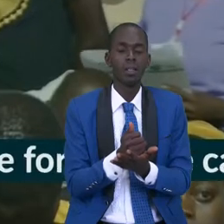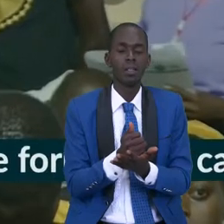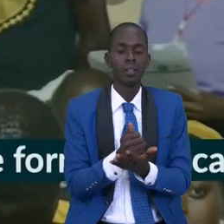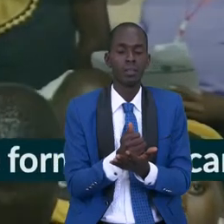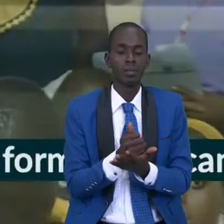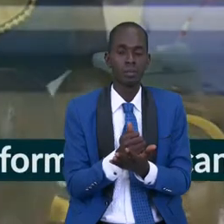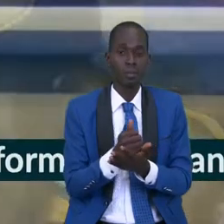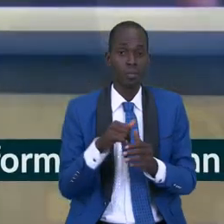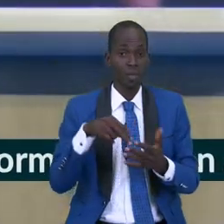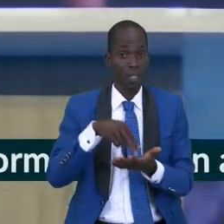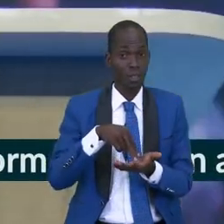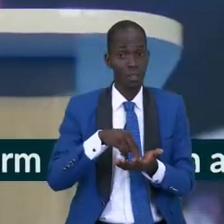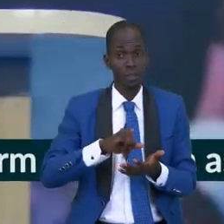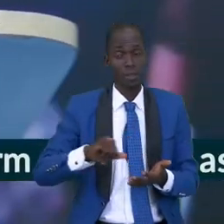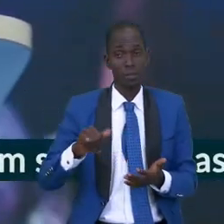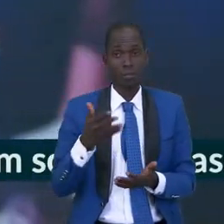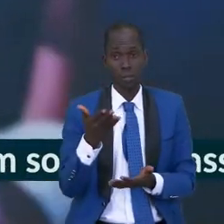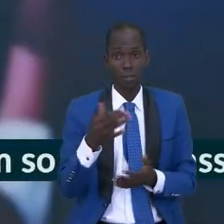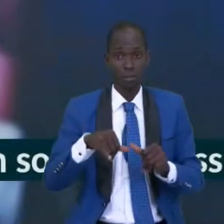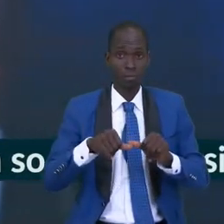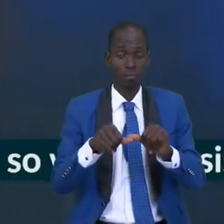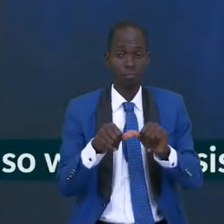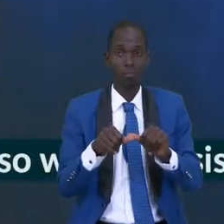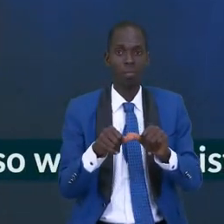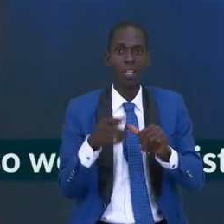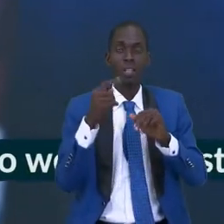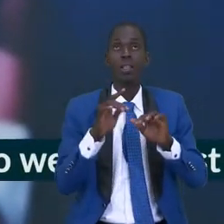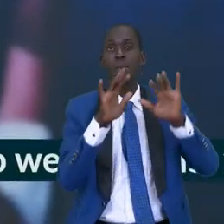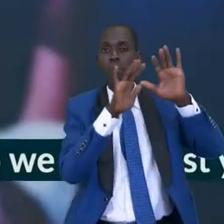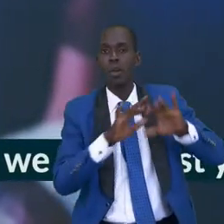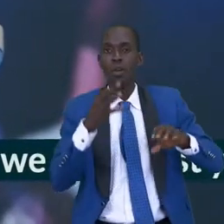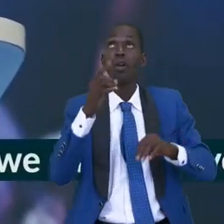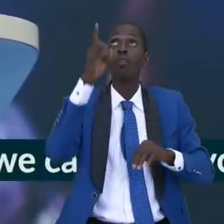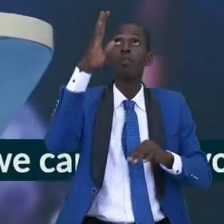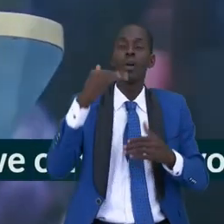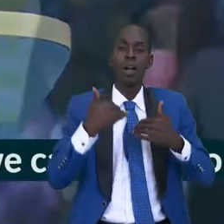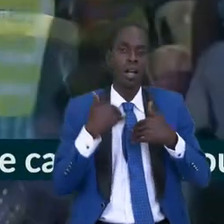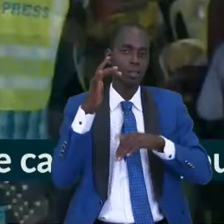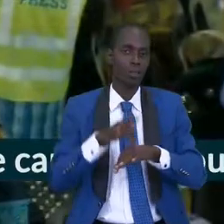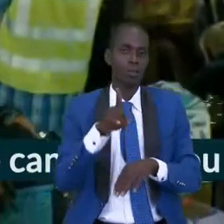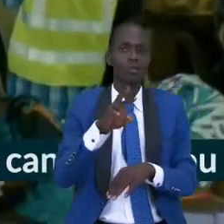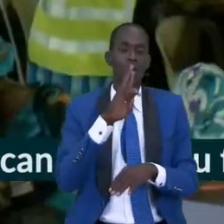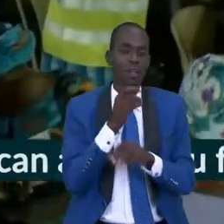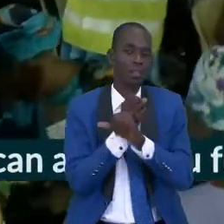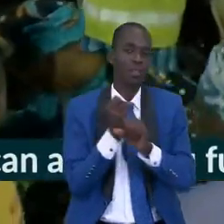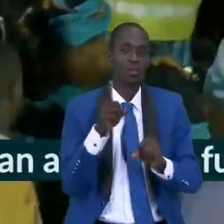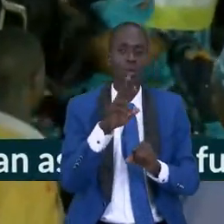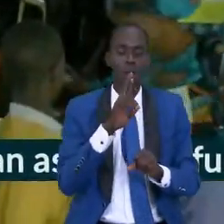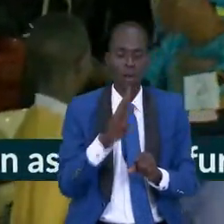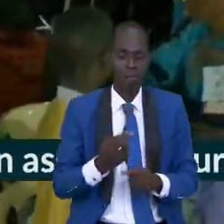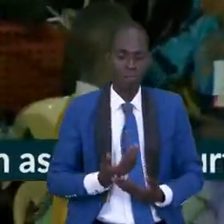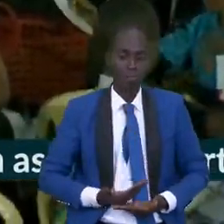Amen. Keep on standing. The mercy of God has reached you. You're saved. You're born